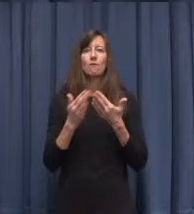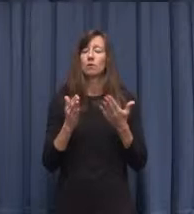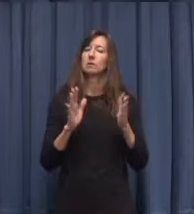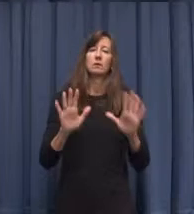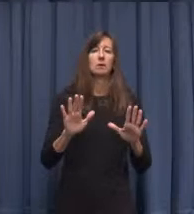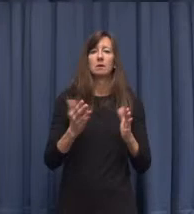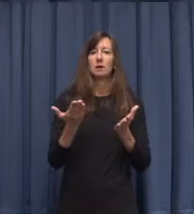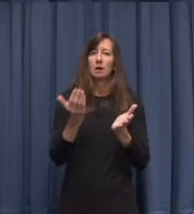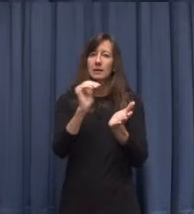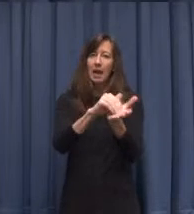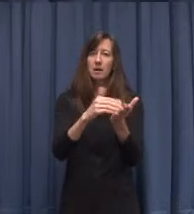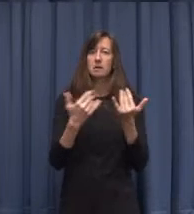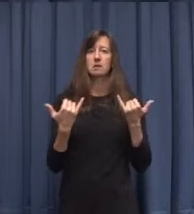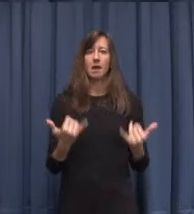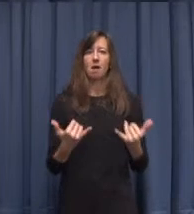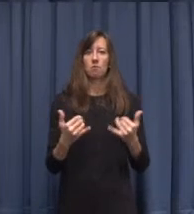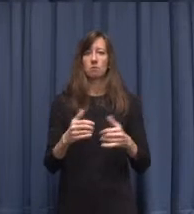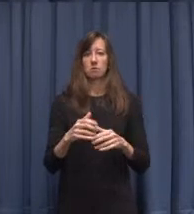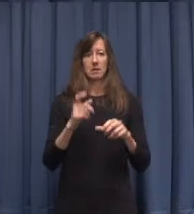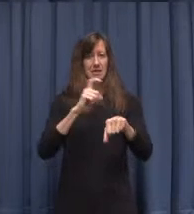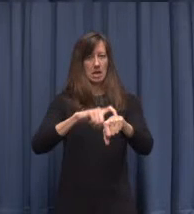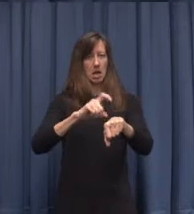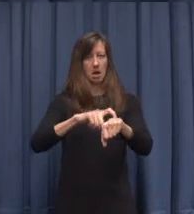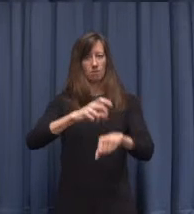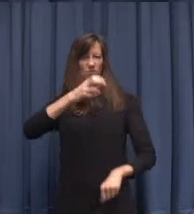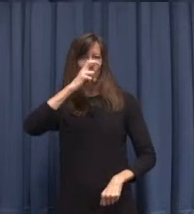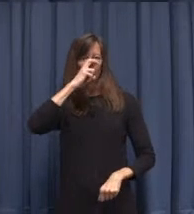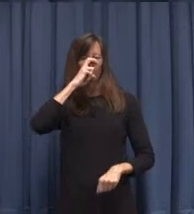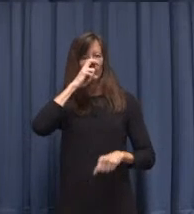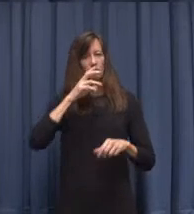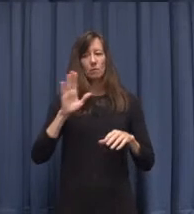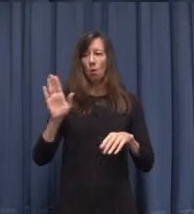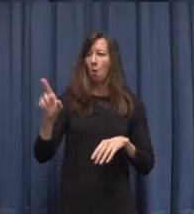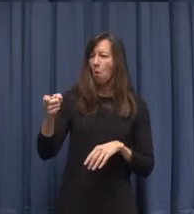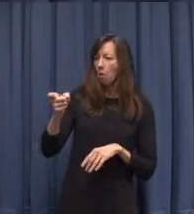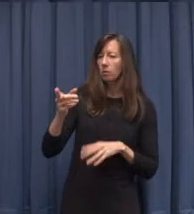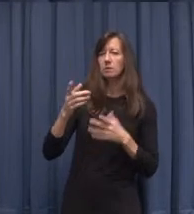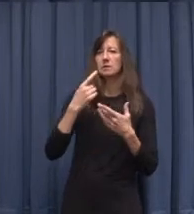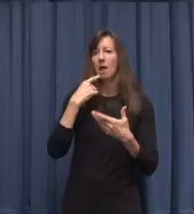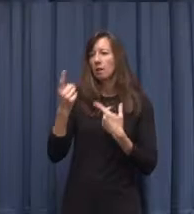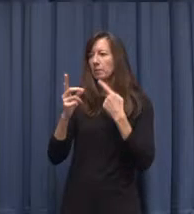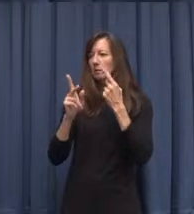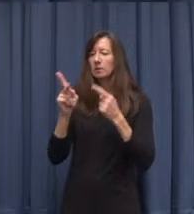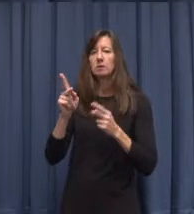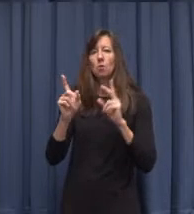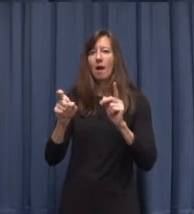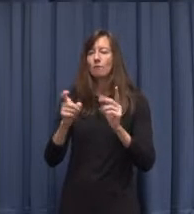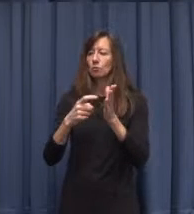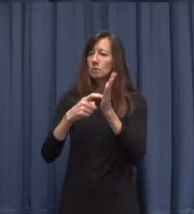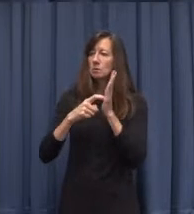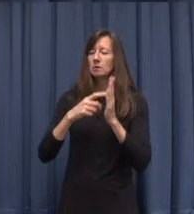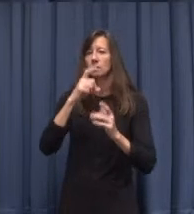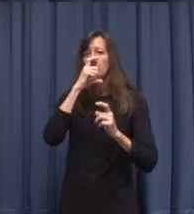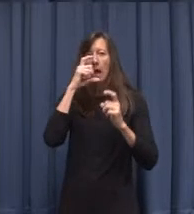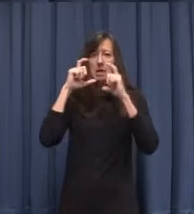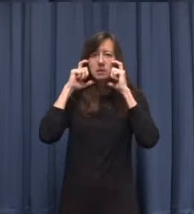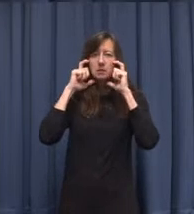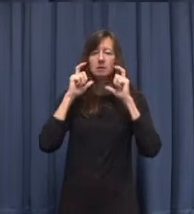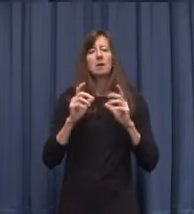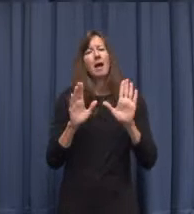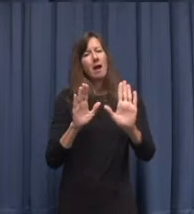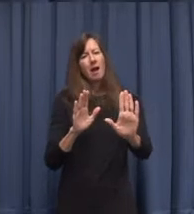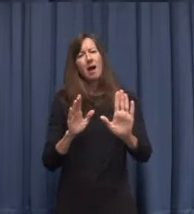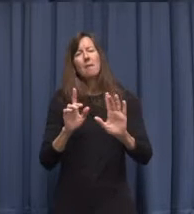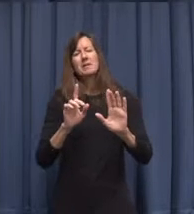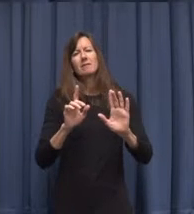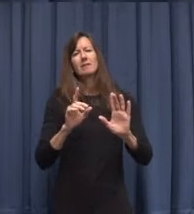the phased reopening, and let's actually enforce and use those plans. Again, the last thing we want is for someone to be dictating